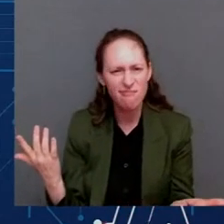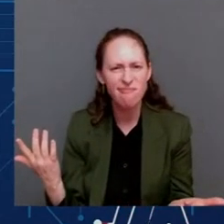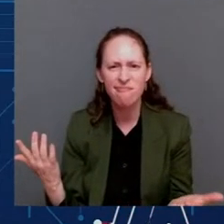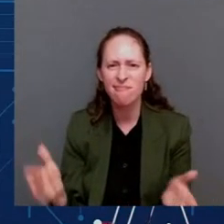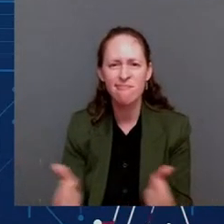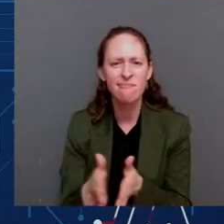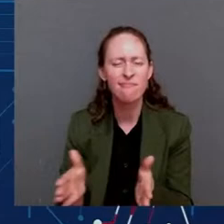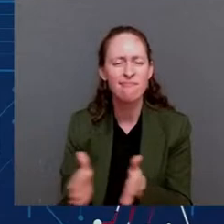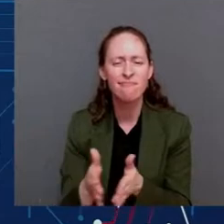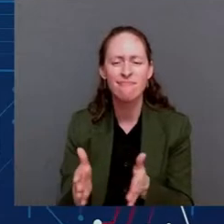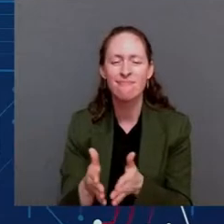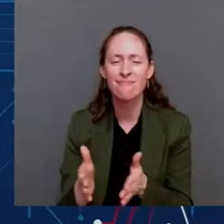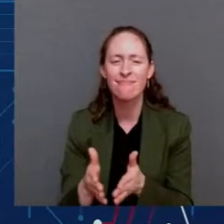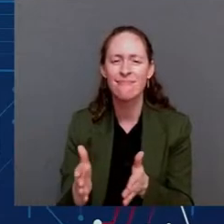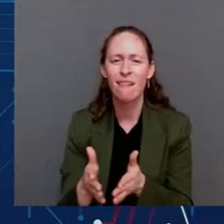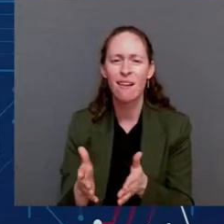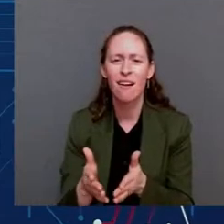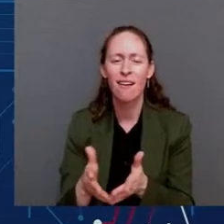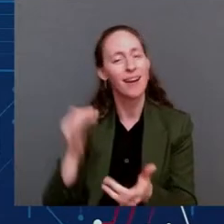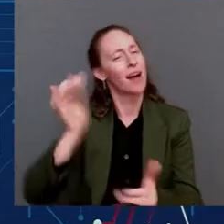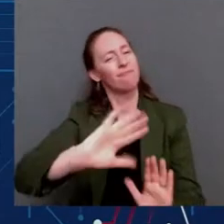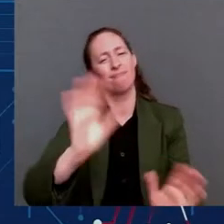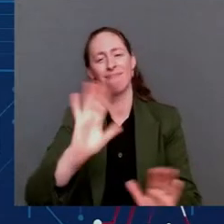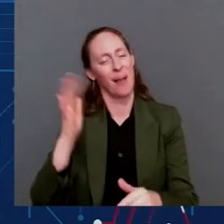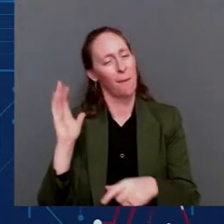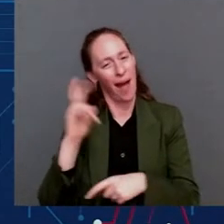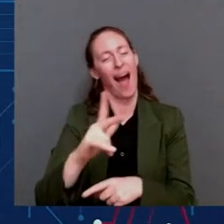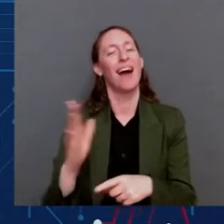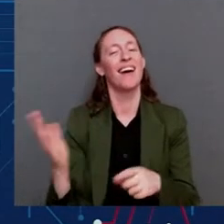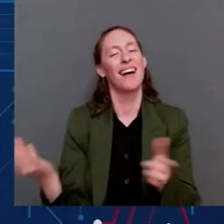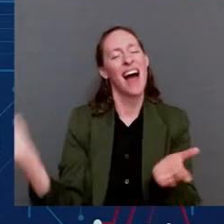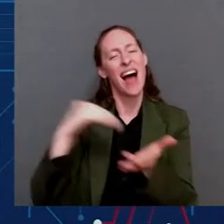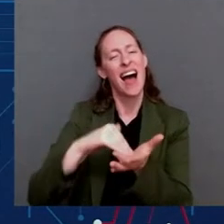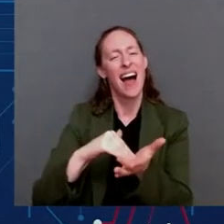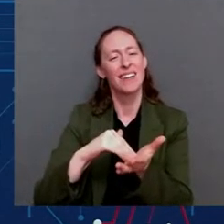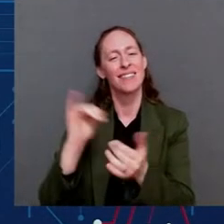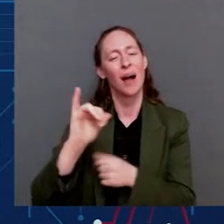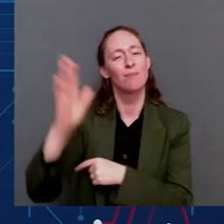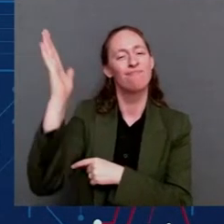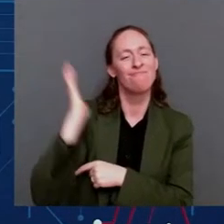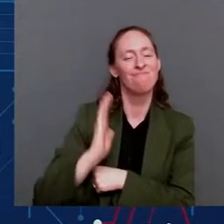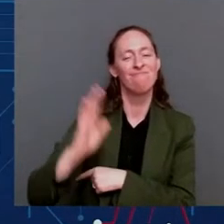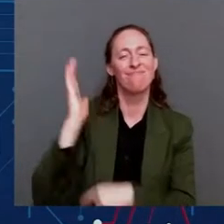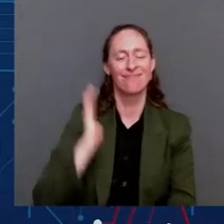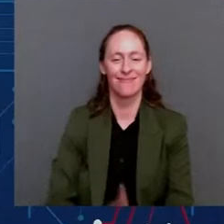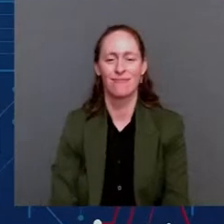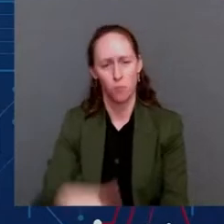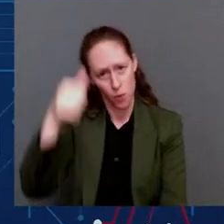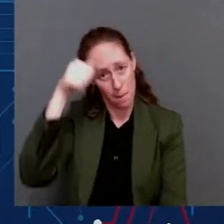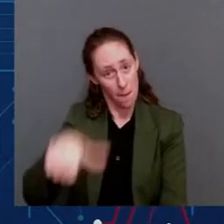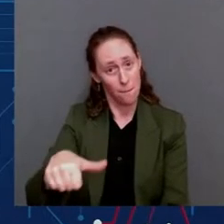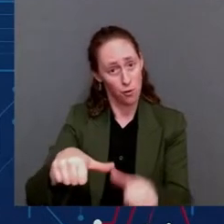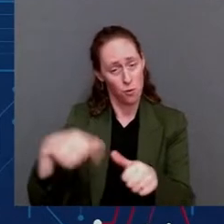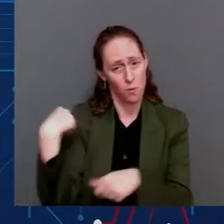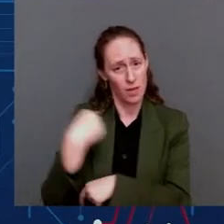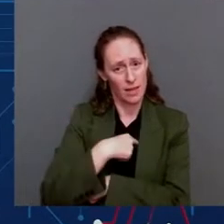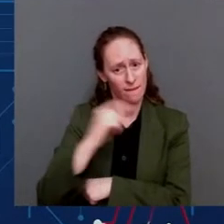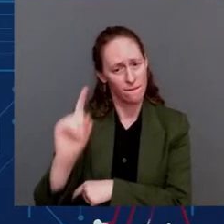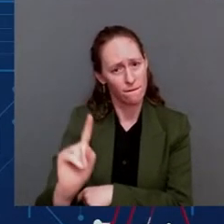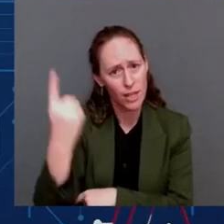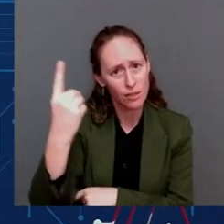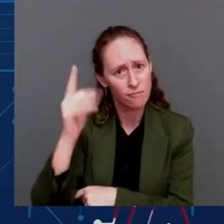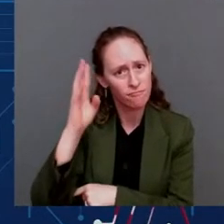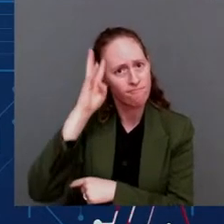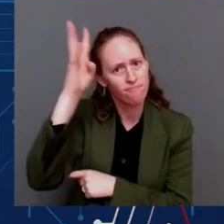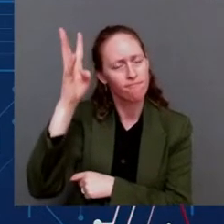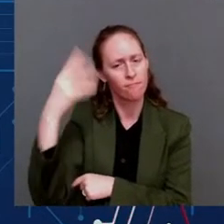do. Remember, we invented these chips. We modernized these chips. We made them work. And there's a lot more we can get done.